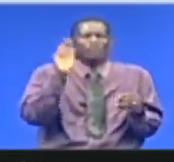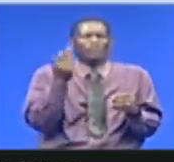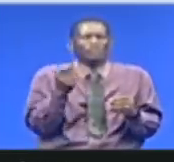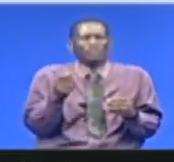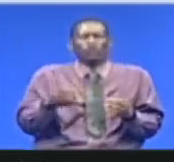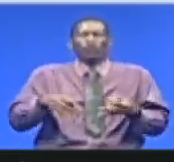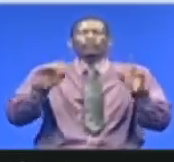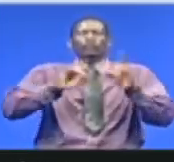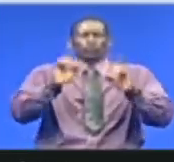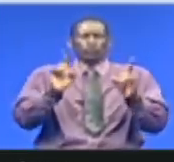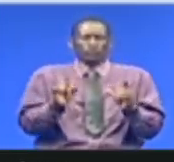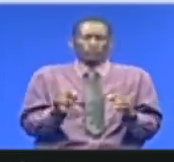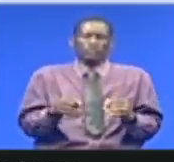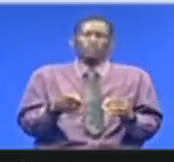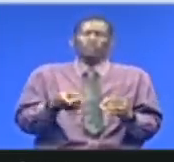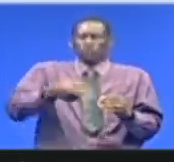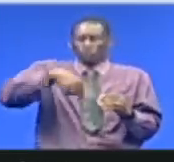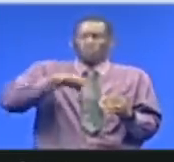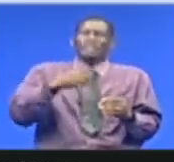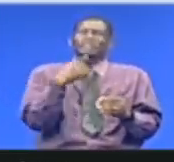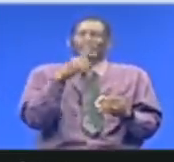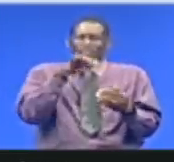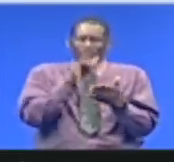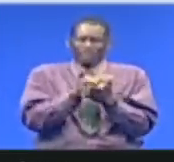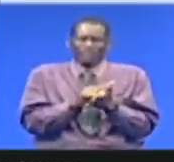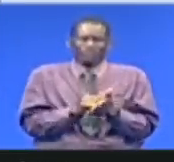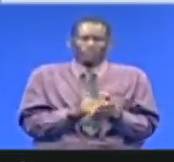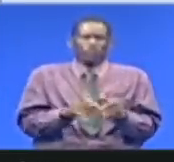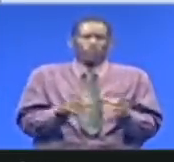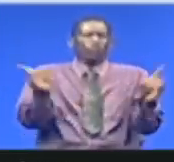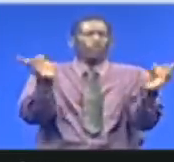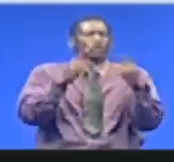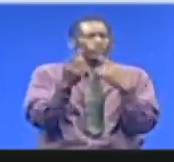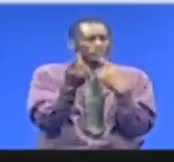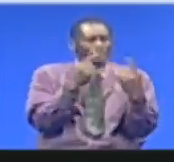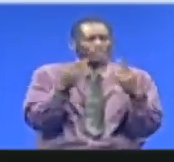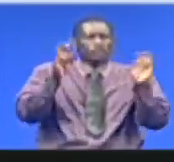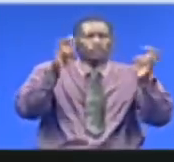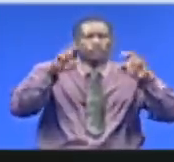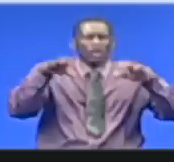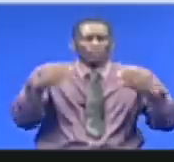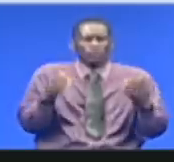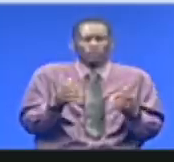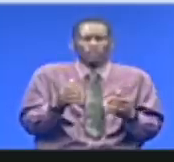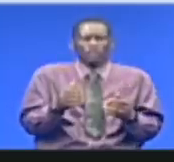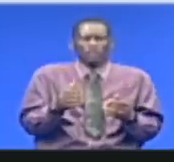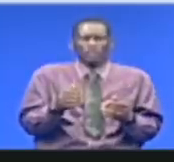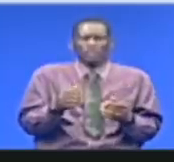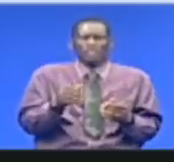not. We are saying that we no longer discuss matters about resisting,